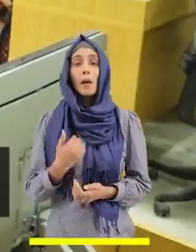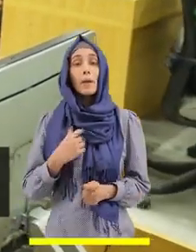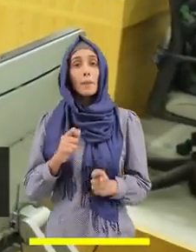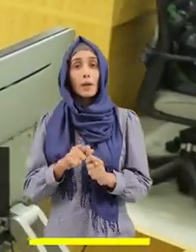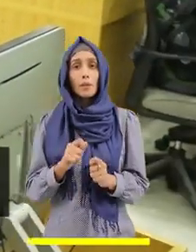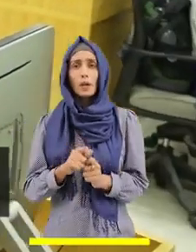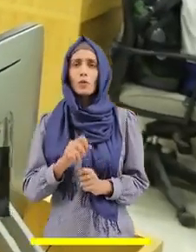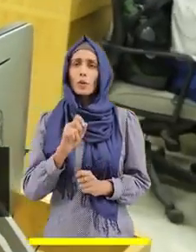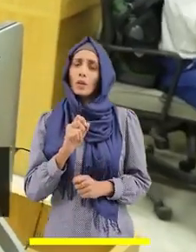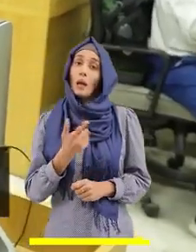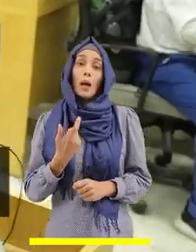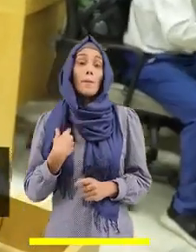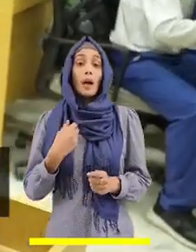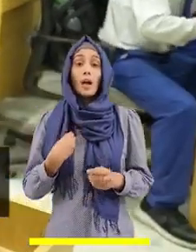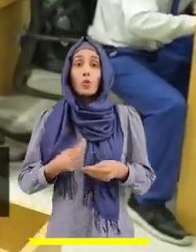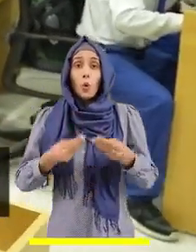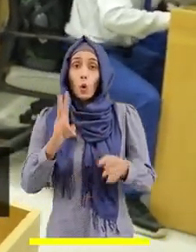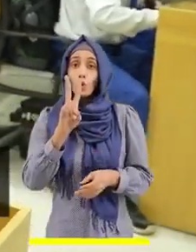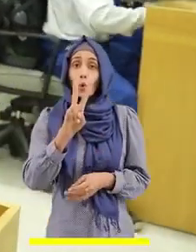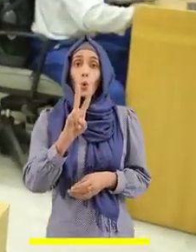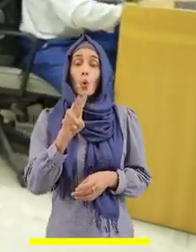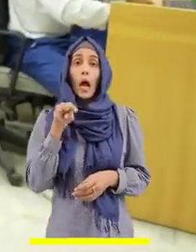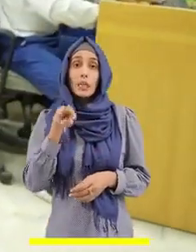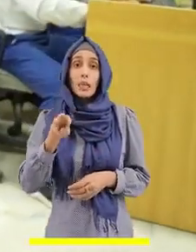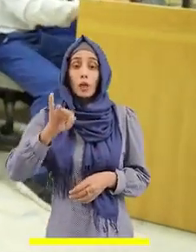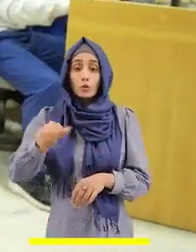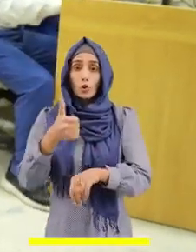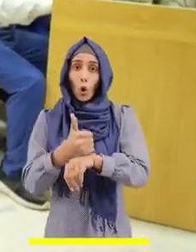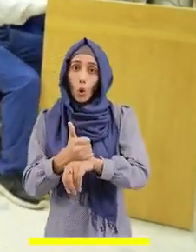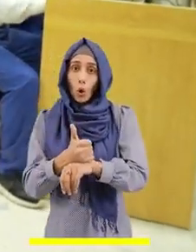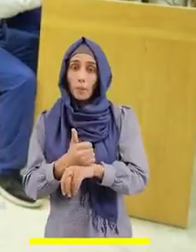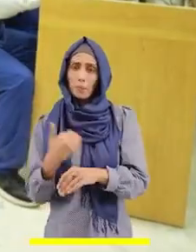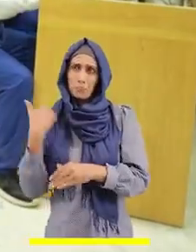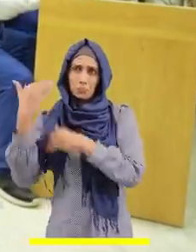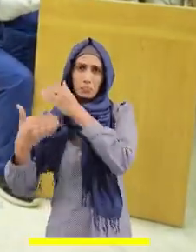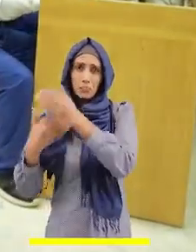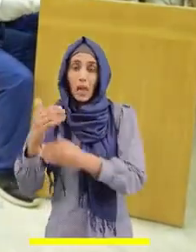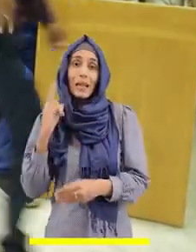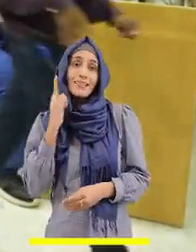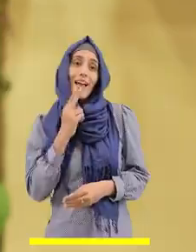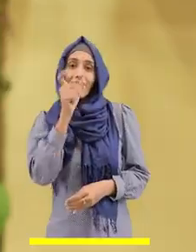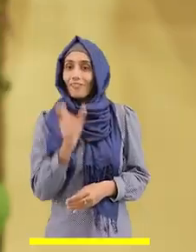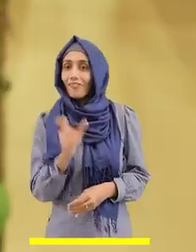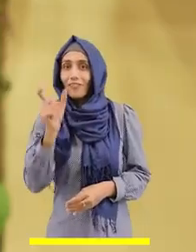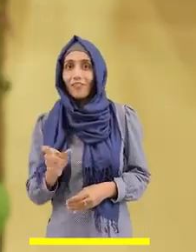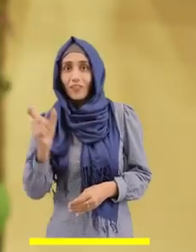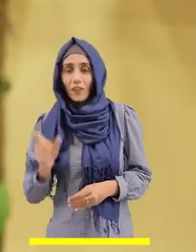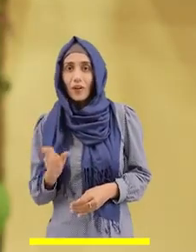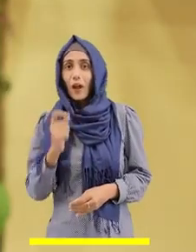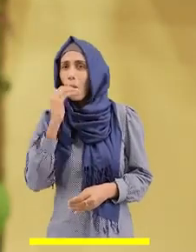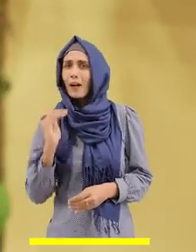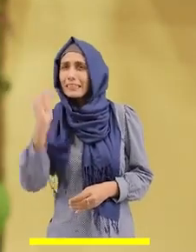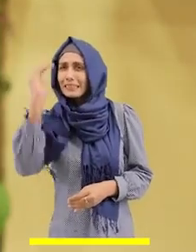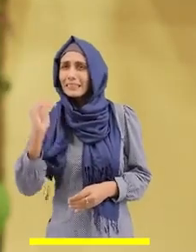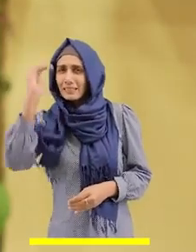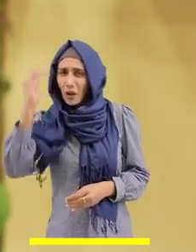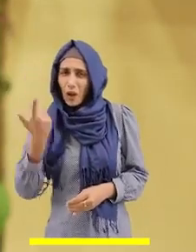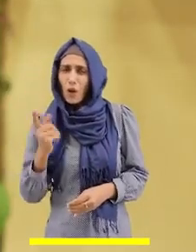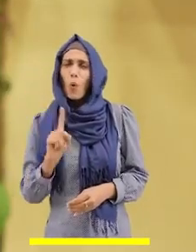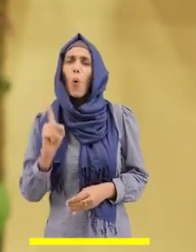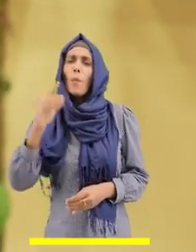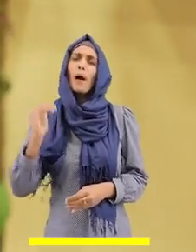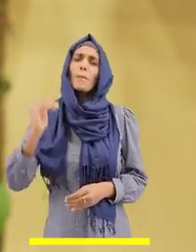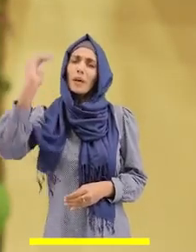We've created over 2,000 jobs in the last few years for deaf individuals, and we have young